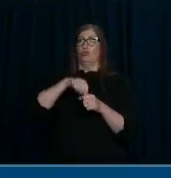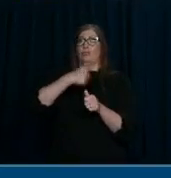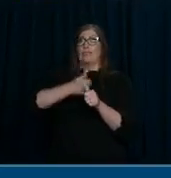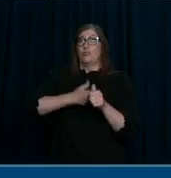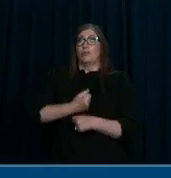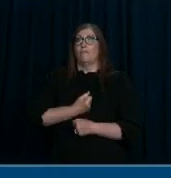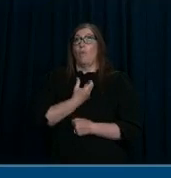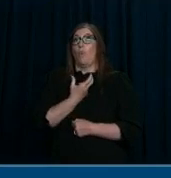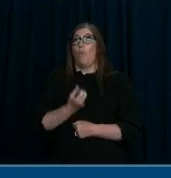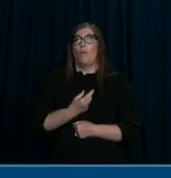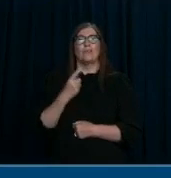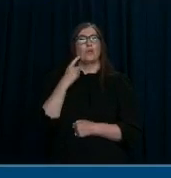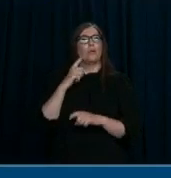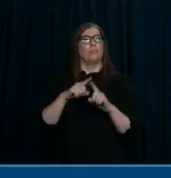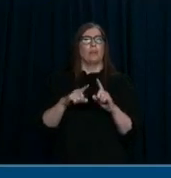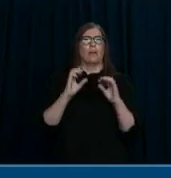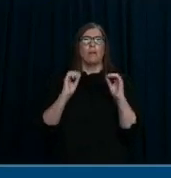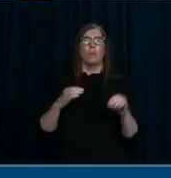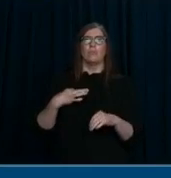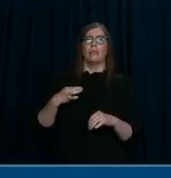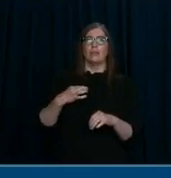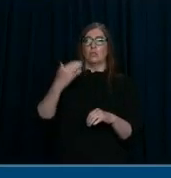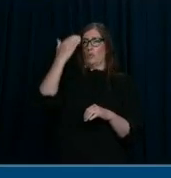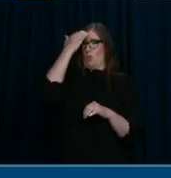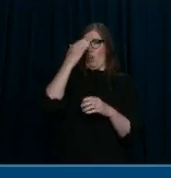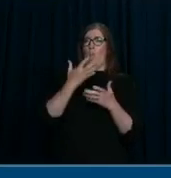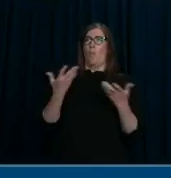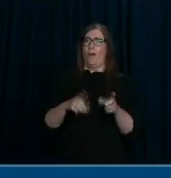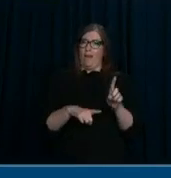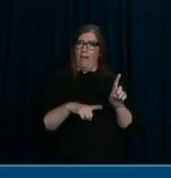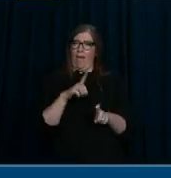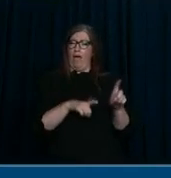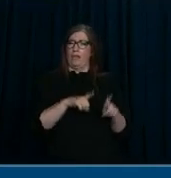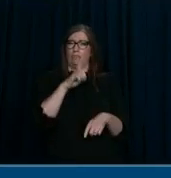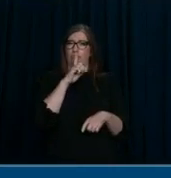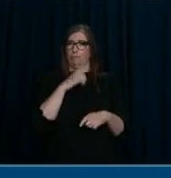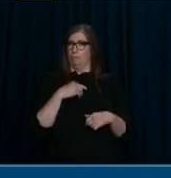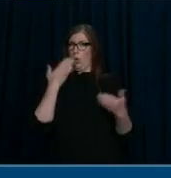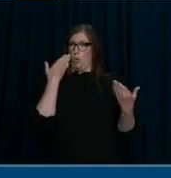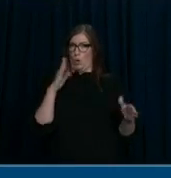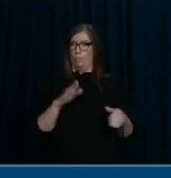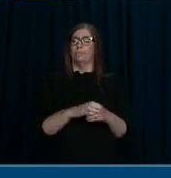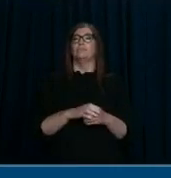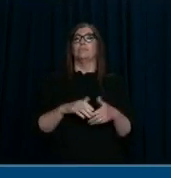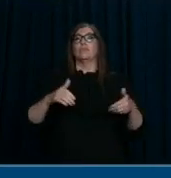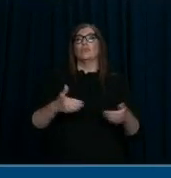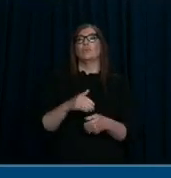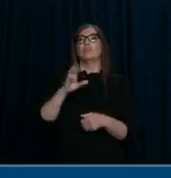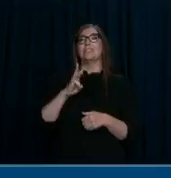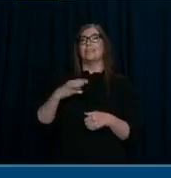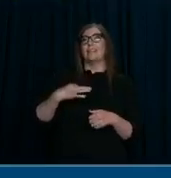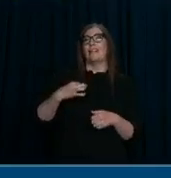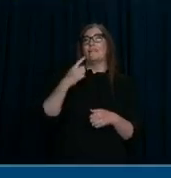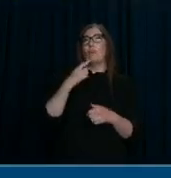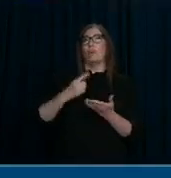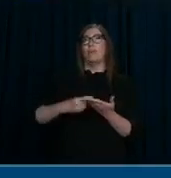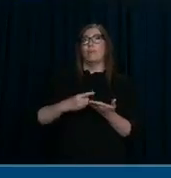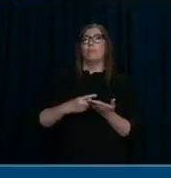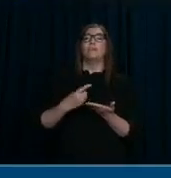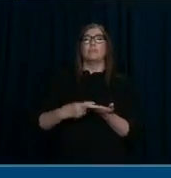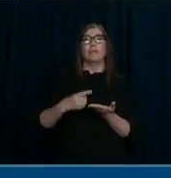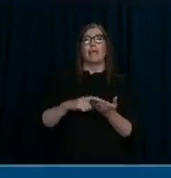candidates have been given advance access to any of the questions. And with that, let's introduce our 6 candidates for this debate. Andre